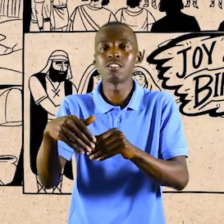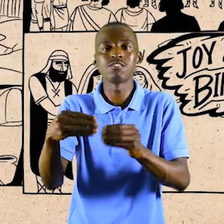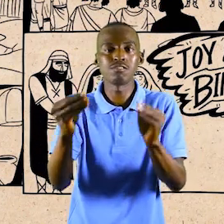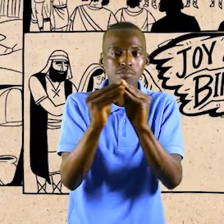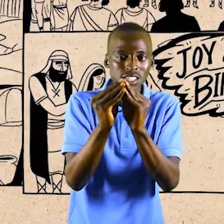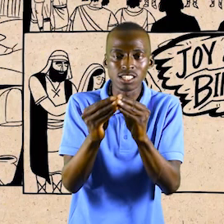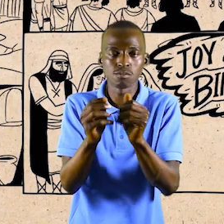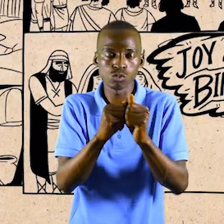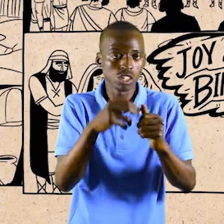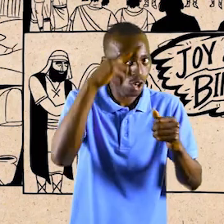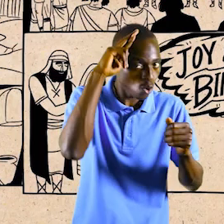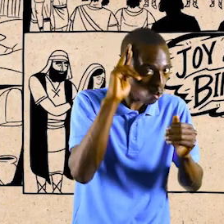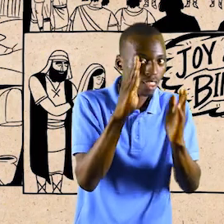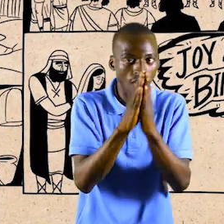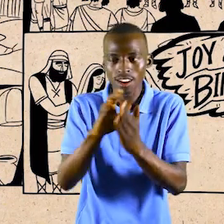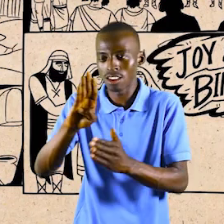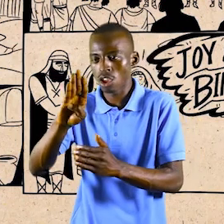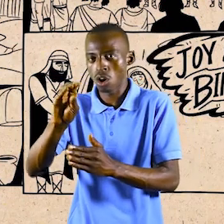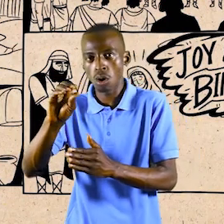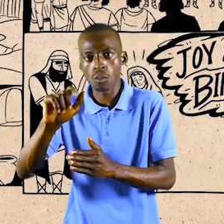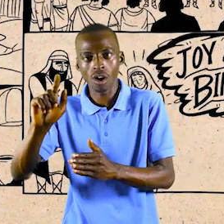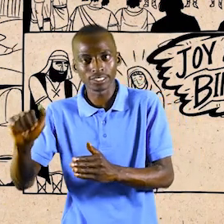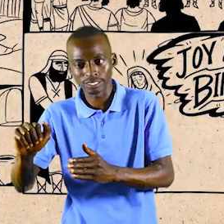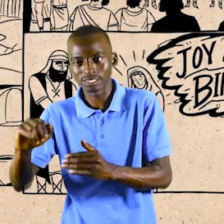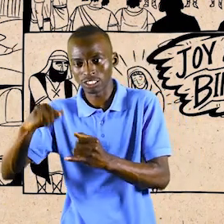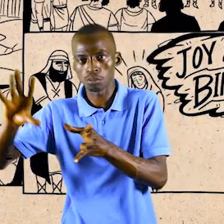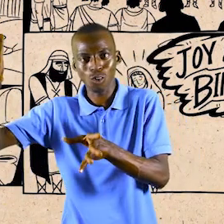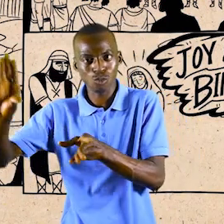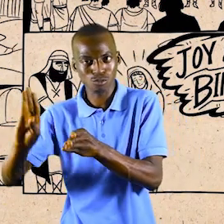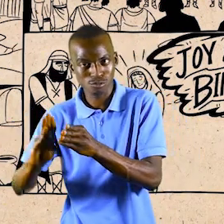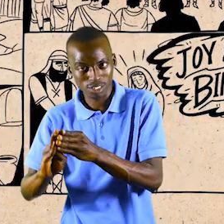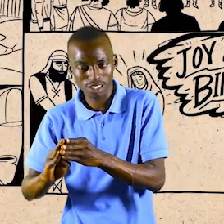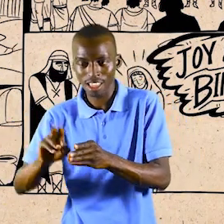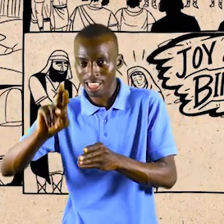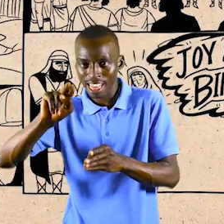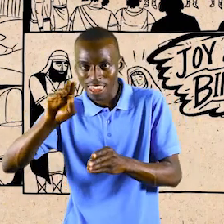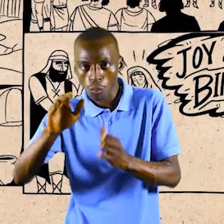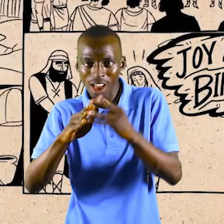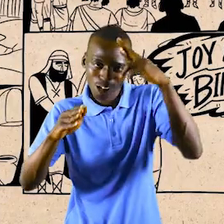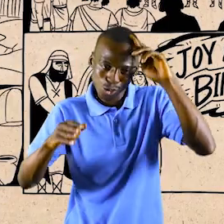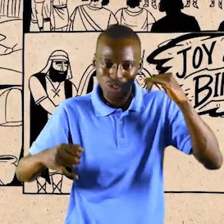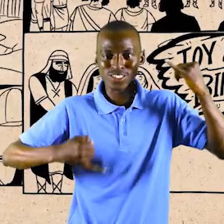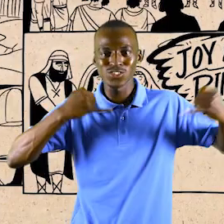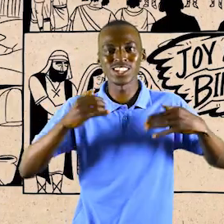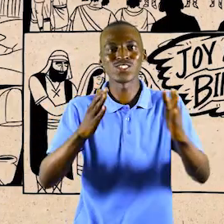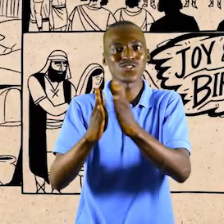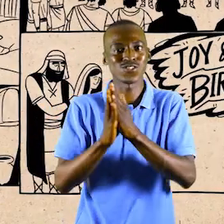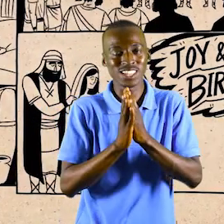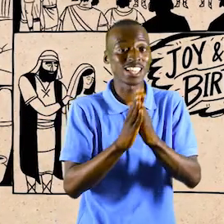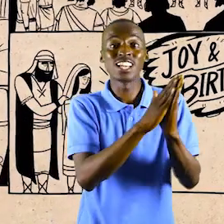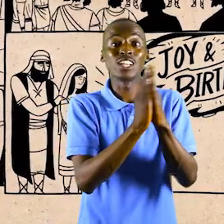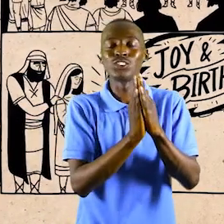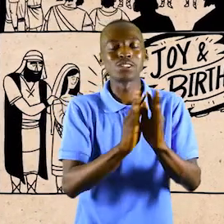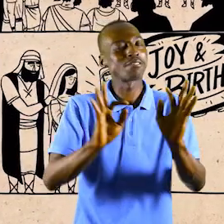meeting between Ruth and Boaz, and each chapter concludes with Naomi and Ruth rejoicing at what's taken place. This story